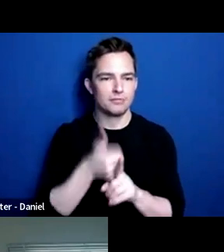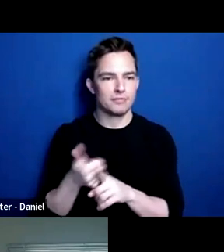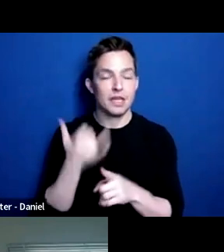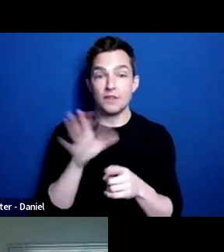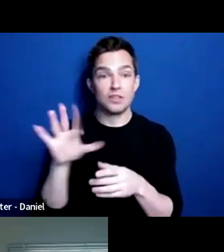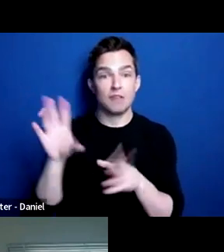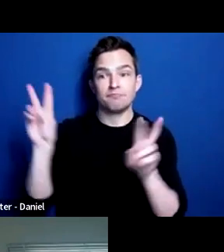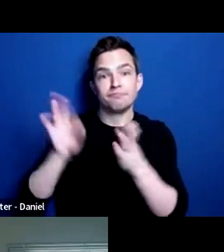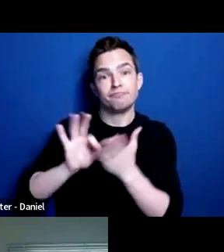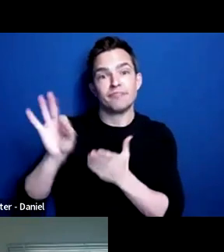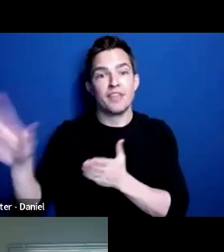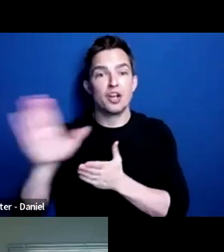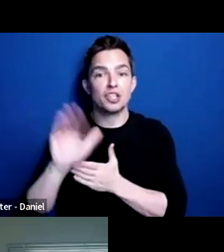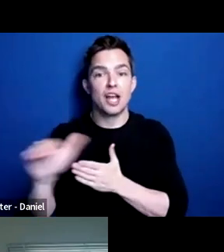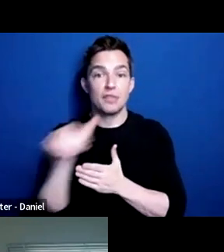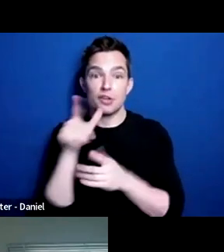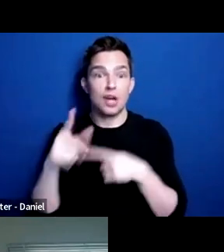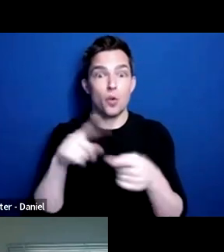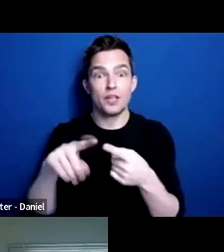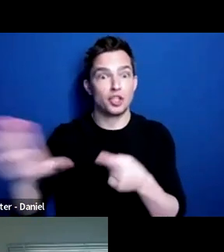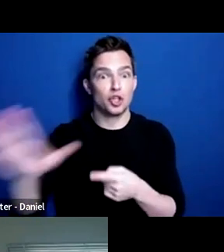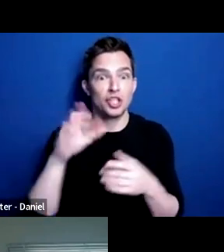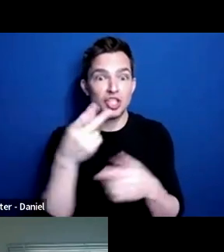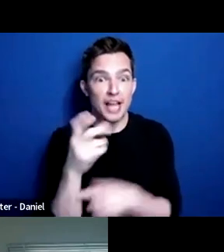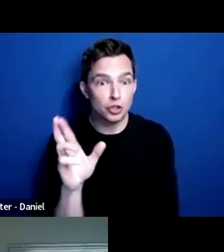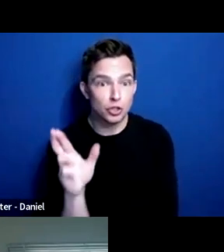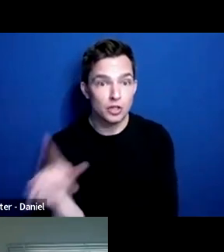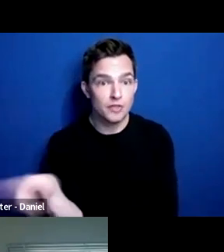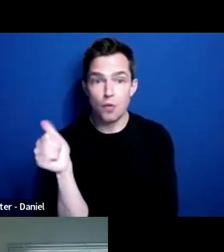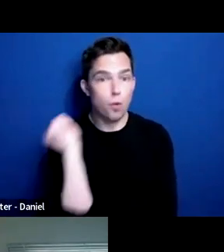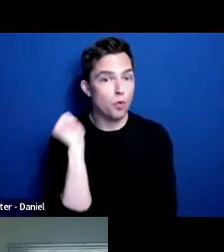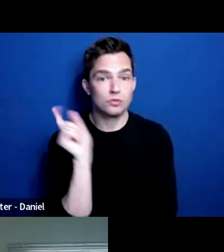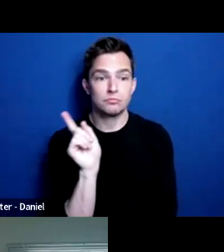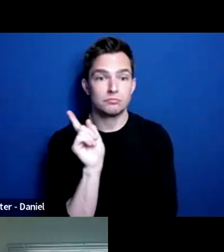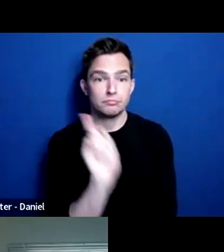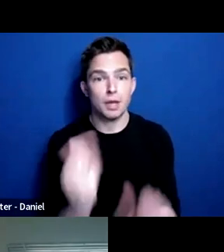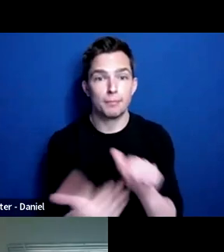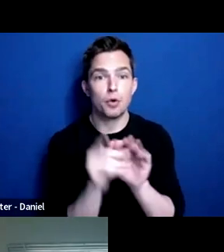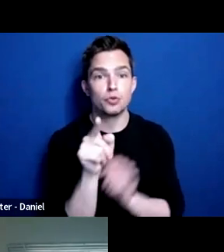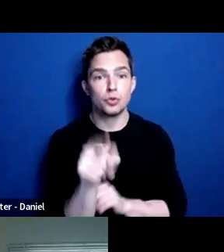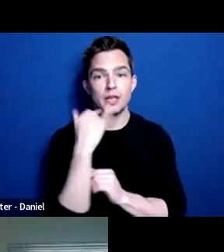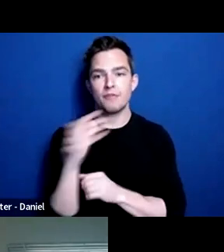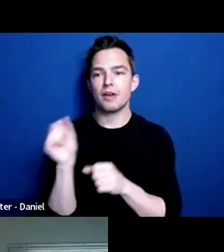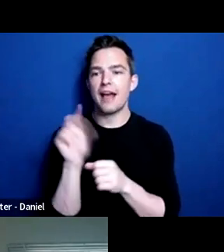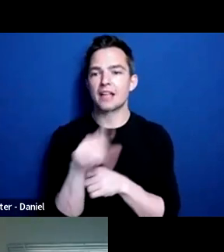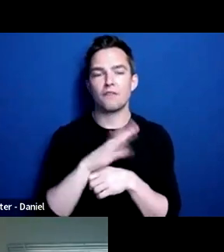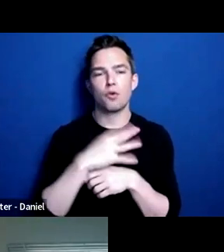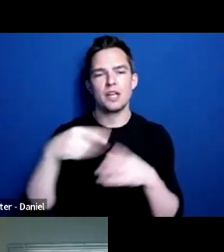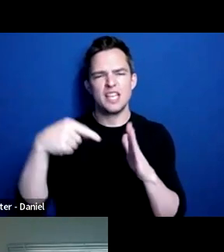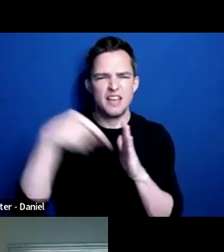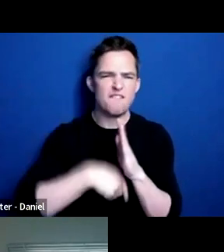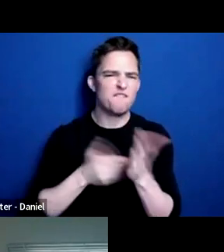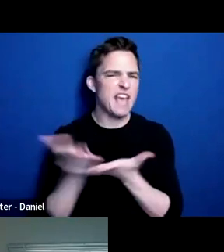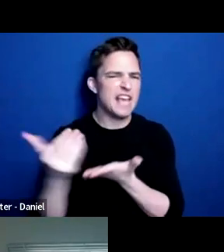child, they're not going to your shelter. They are not going to turn to you. If you are asking for invasive screening